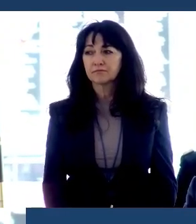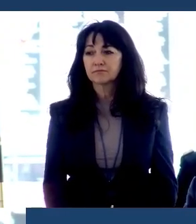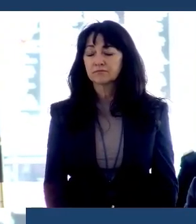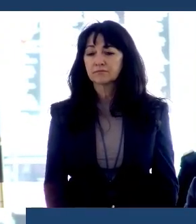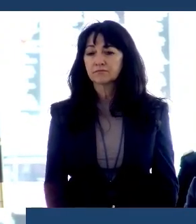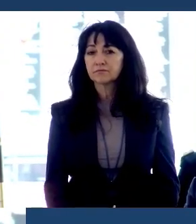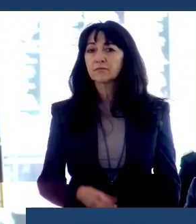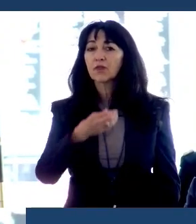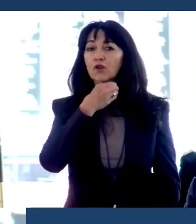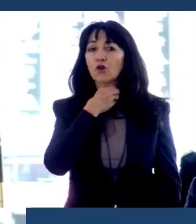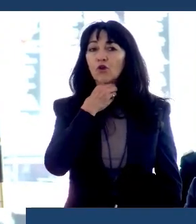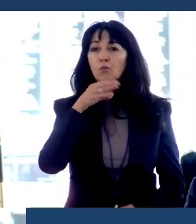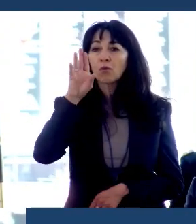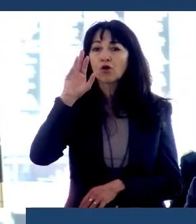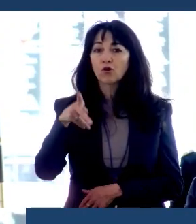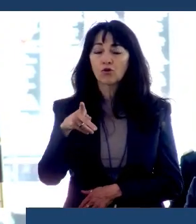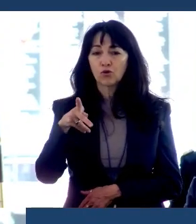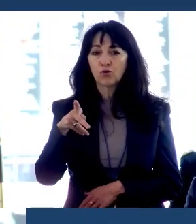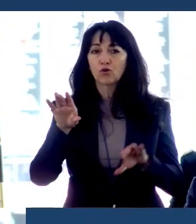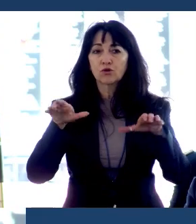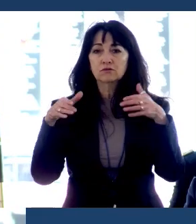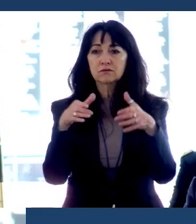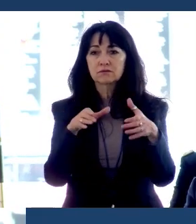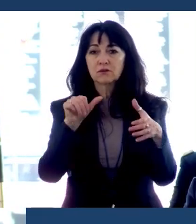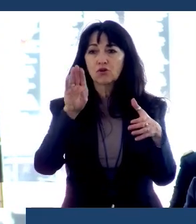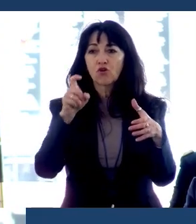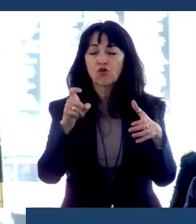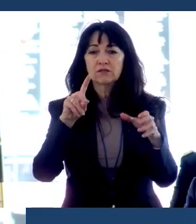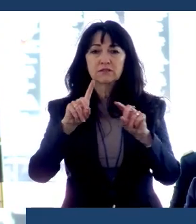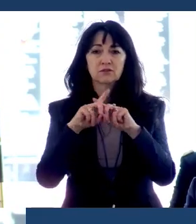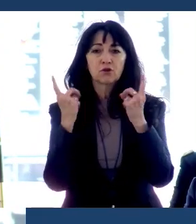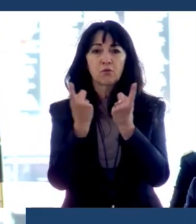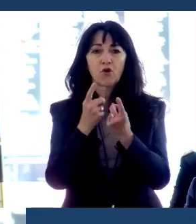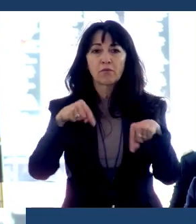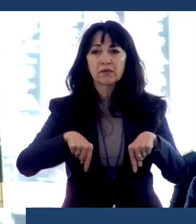Marine Corps League and Auxiliary Department of Delaware.